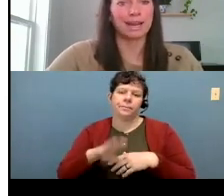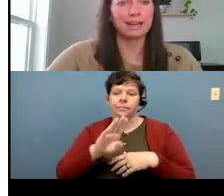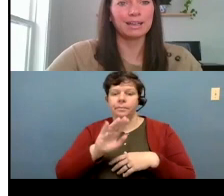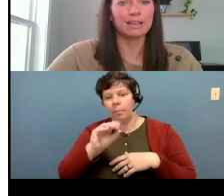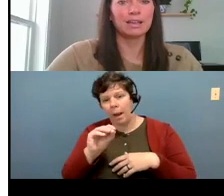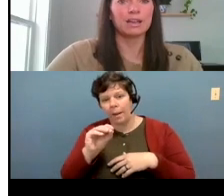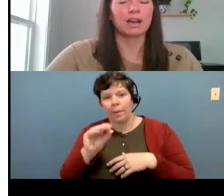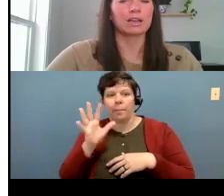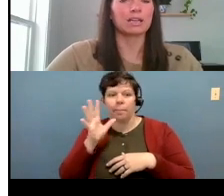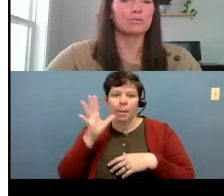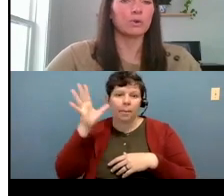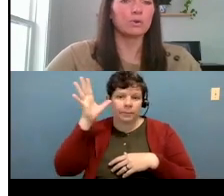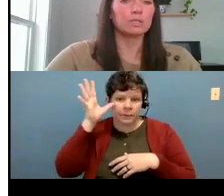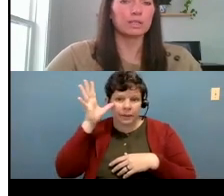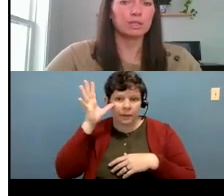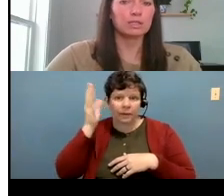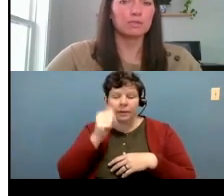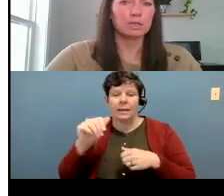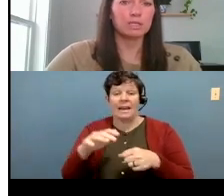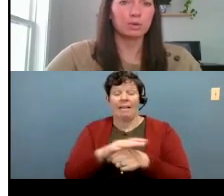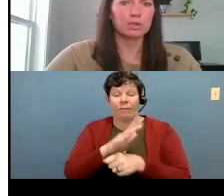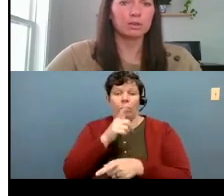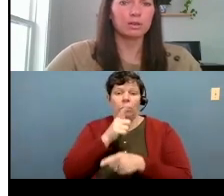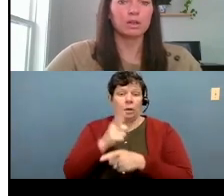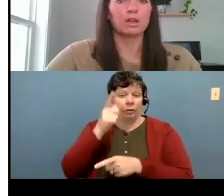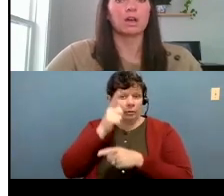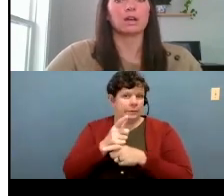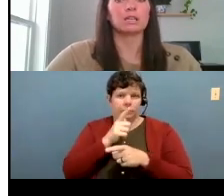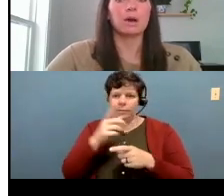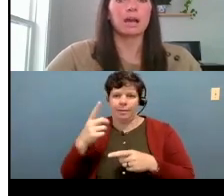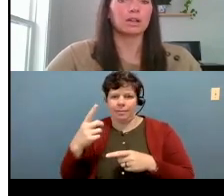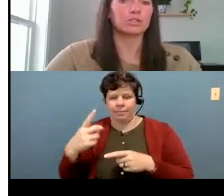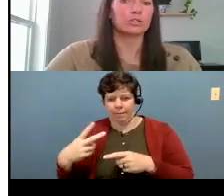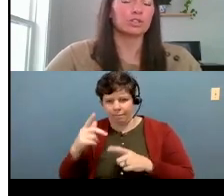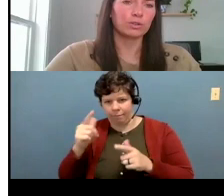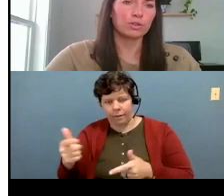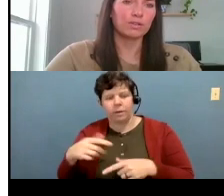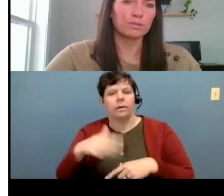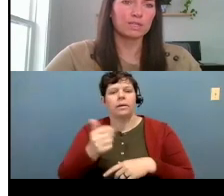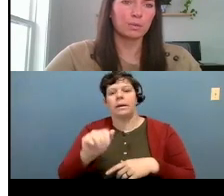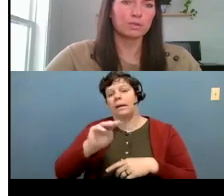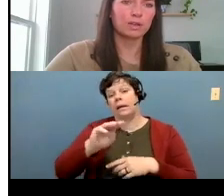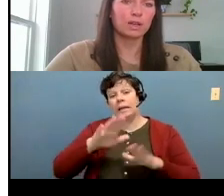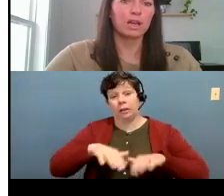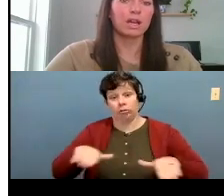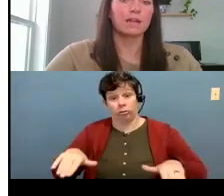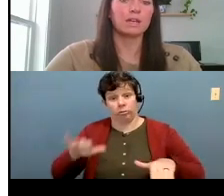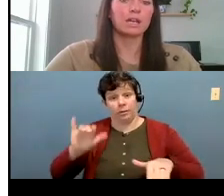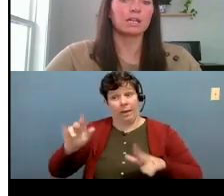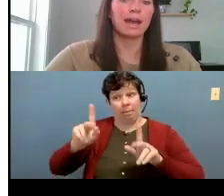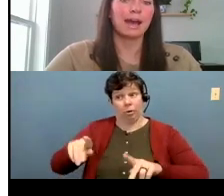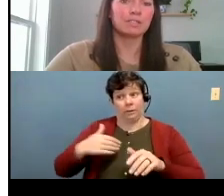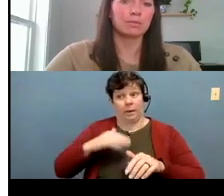and dad, any full siblings of the missing person, any biological children of the missing person, and